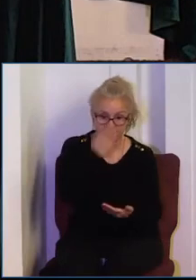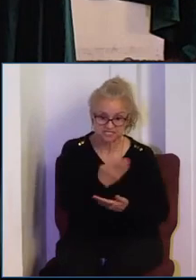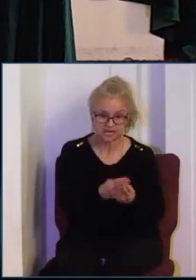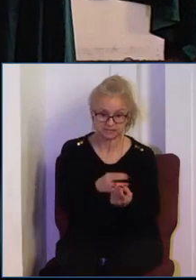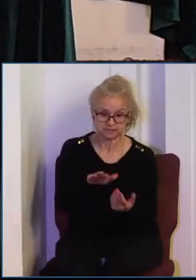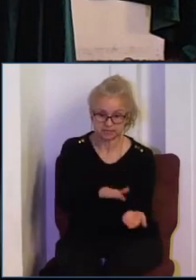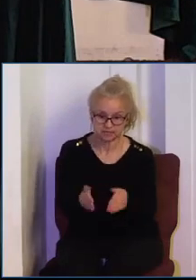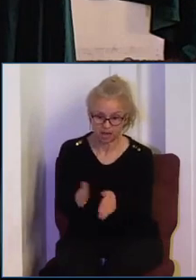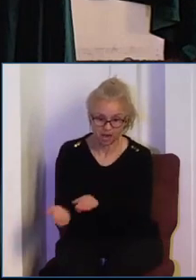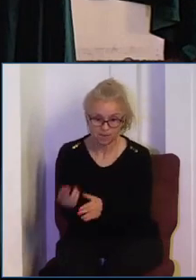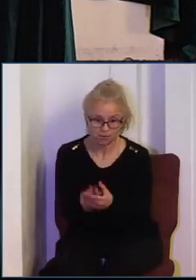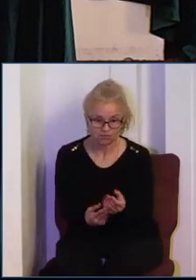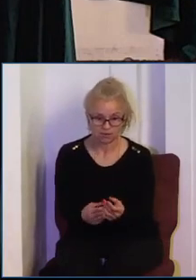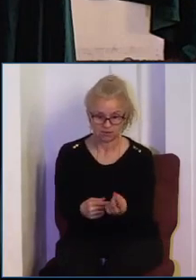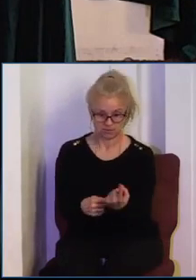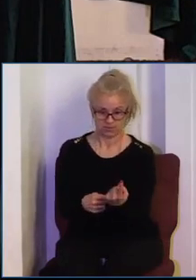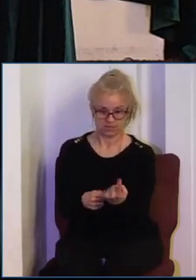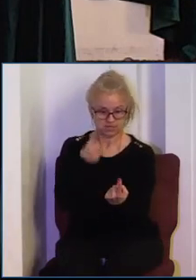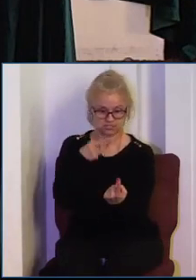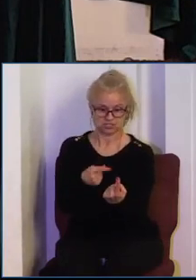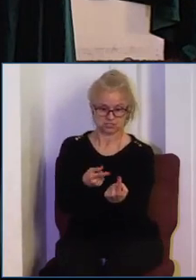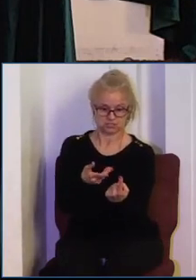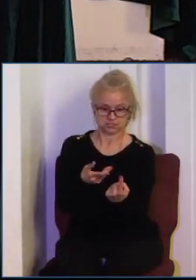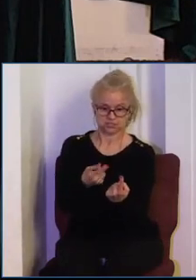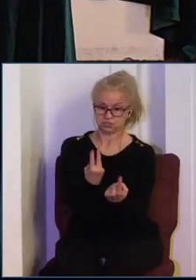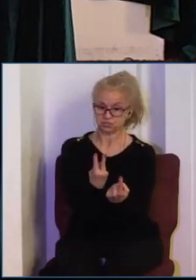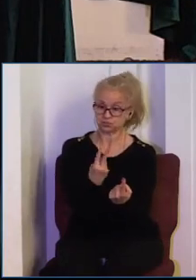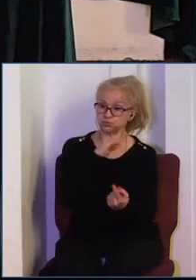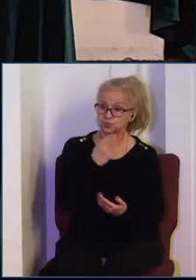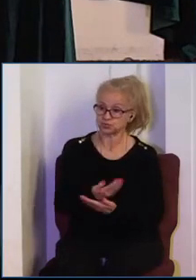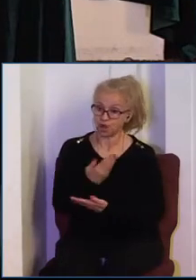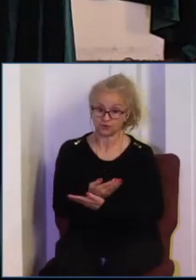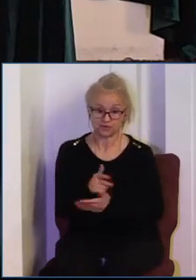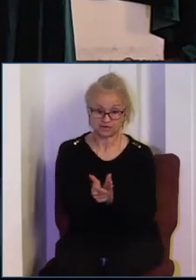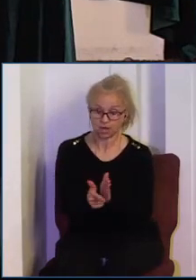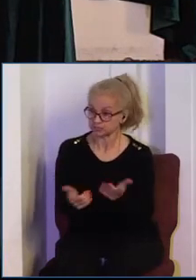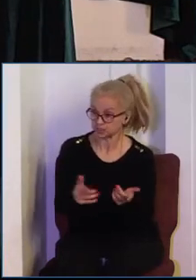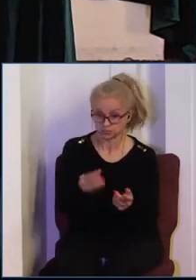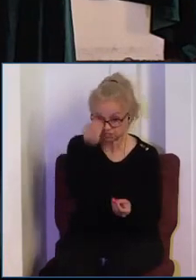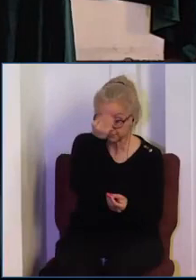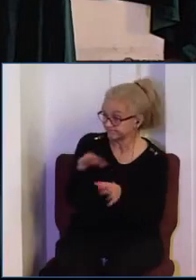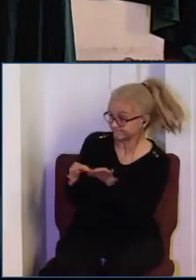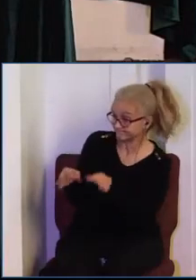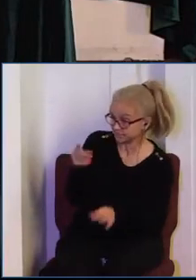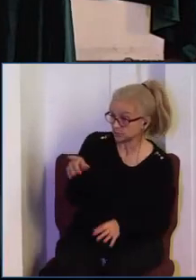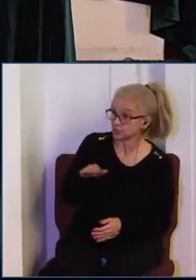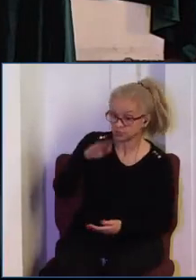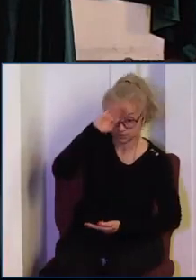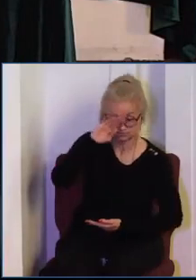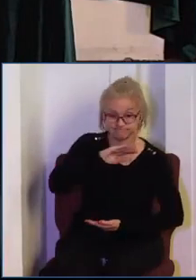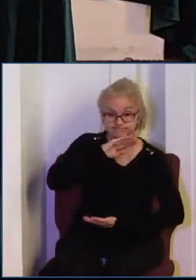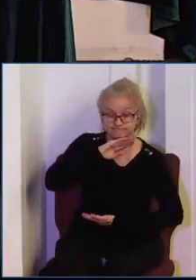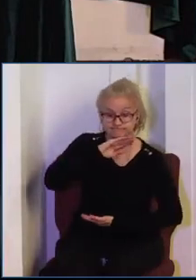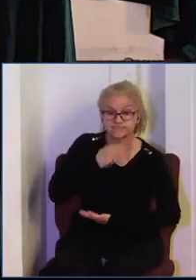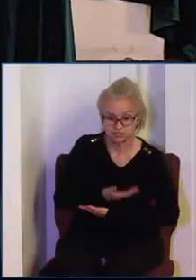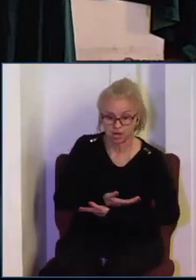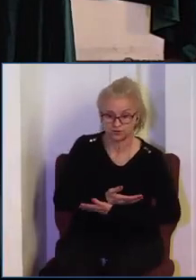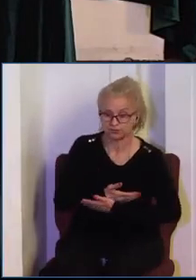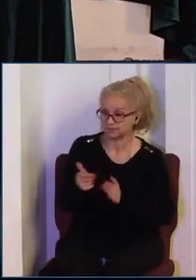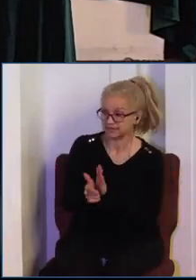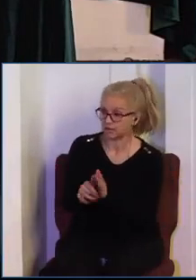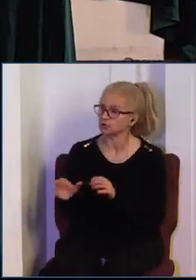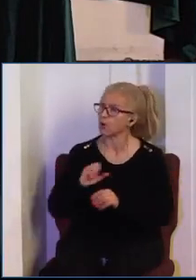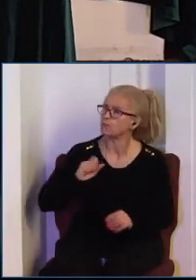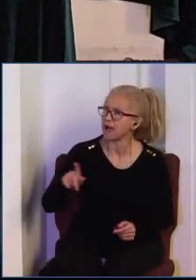die, and so she's left with two daughters-in-law. So she instructs her daughters-in-law, go back to the land that you came